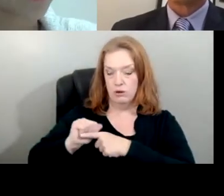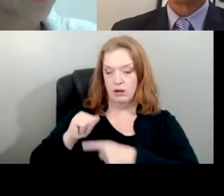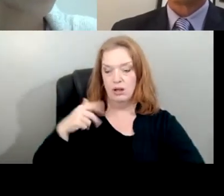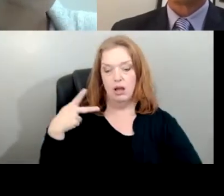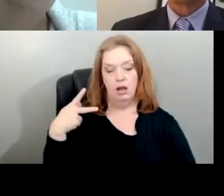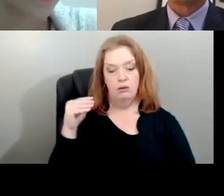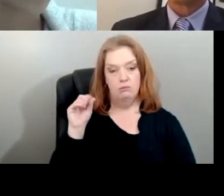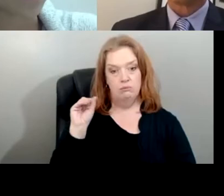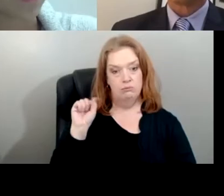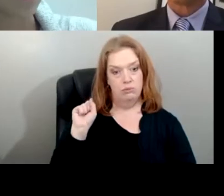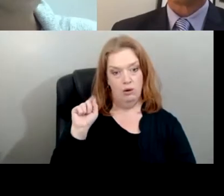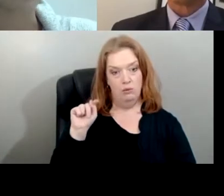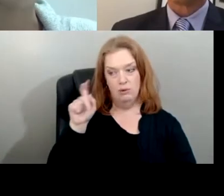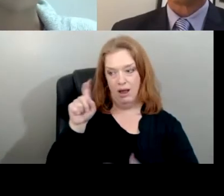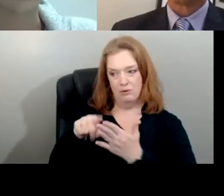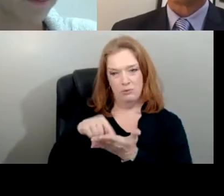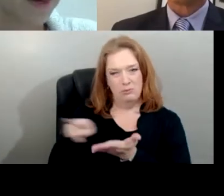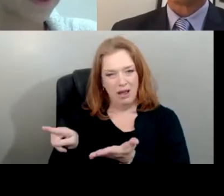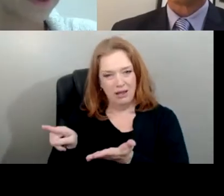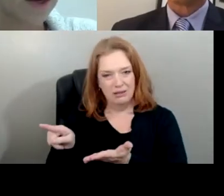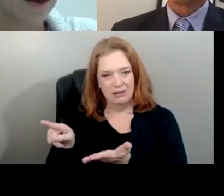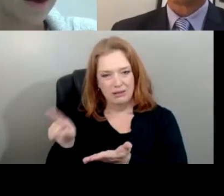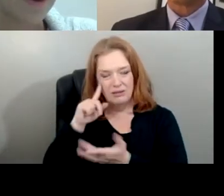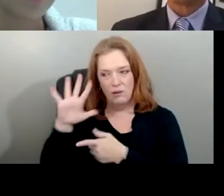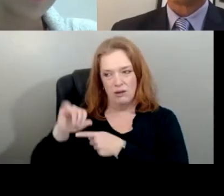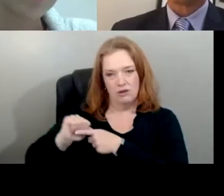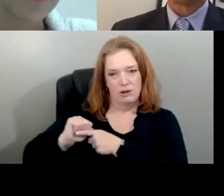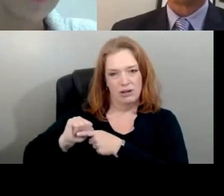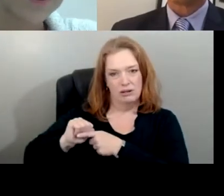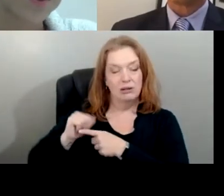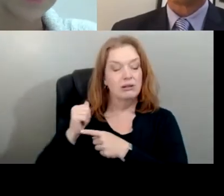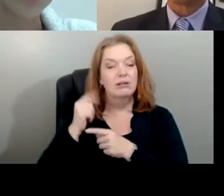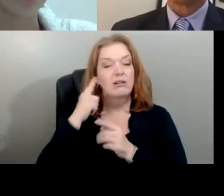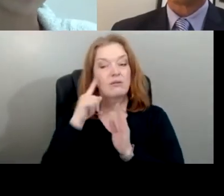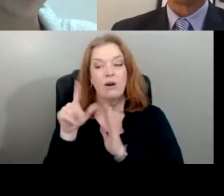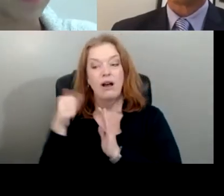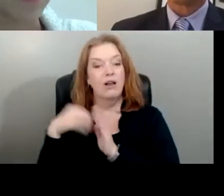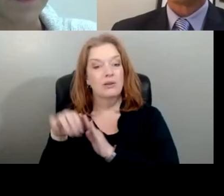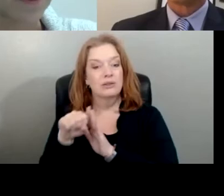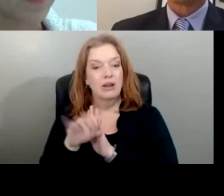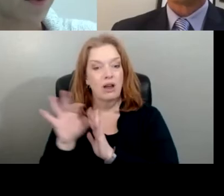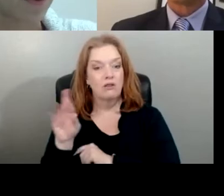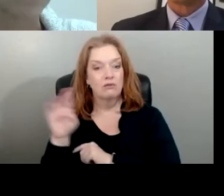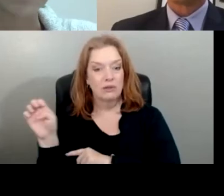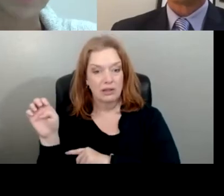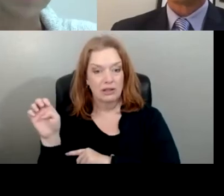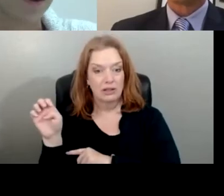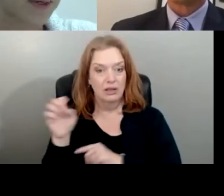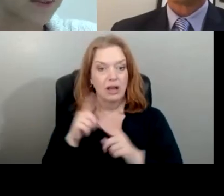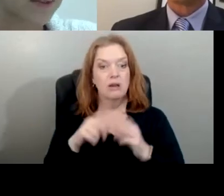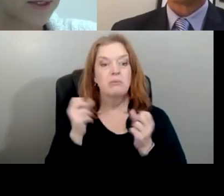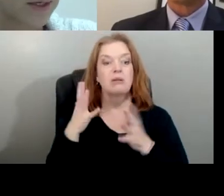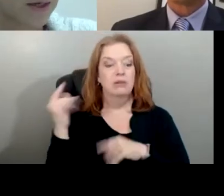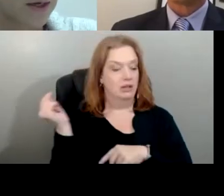all state law enforcement departments. And when those officers return, a majority of them leave to work for the State